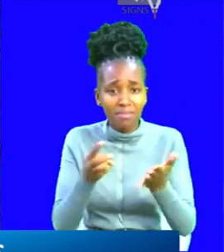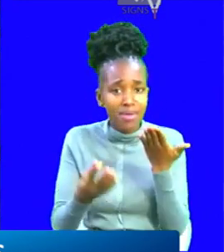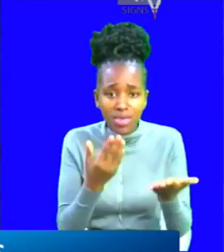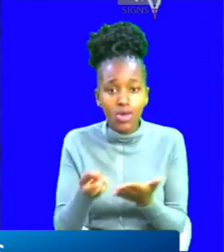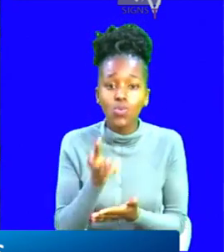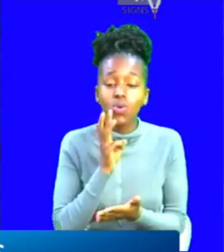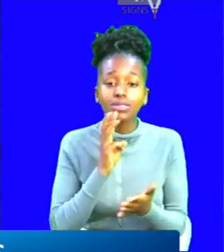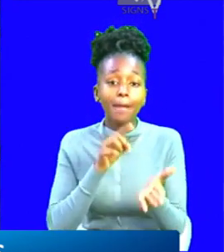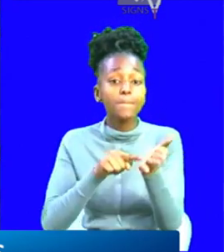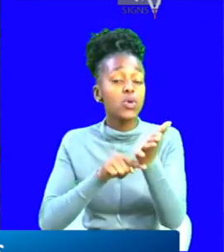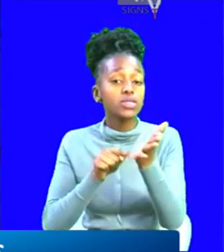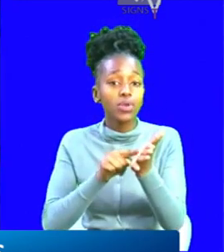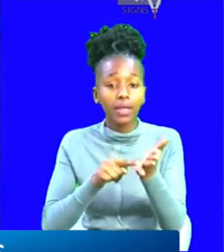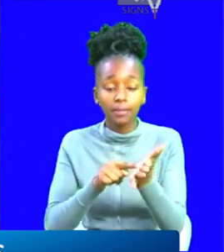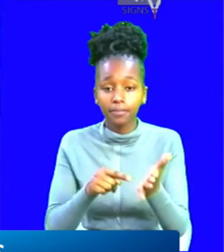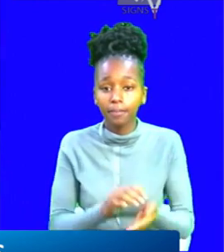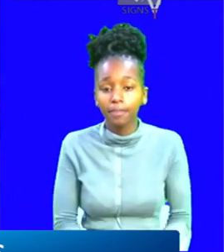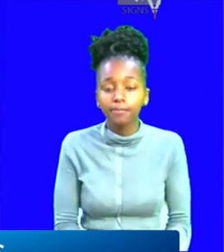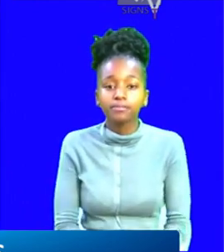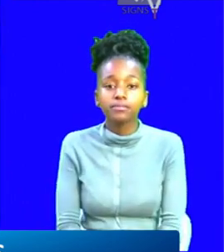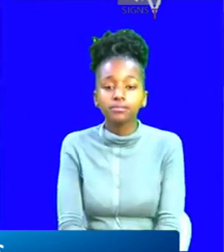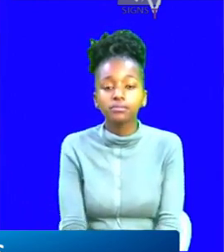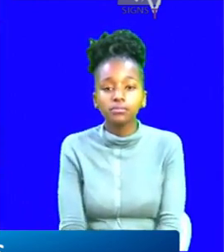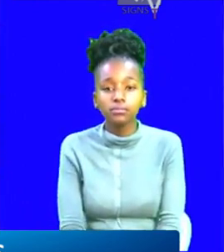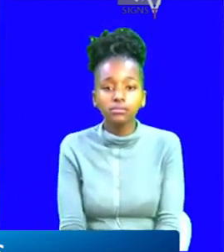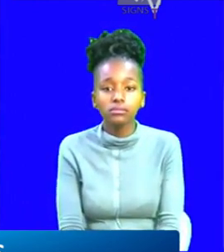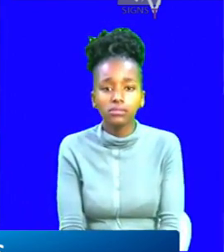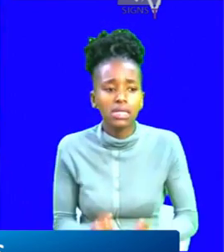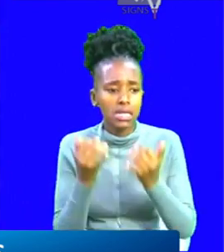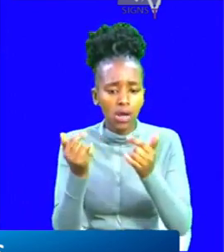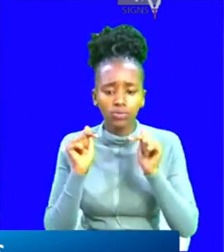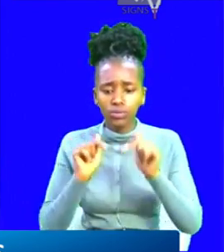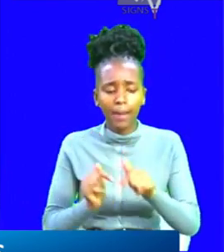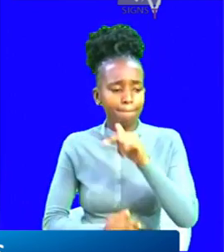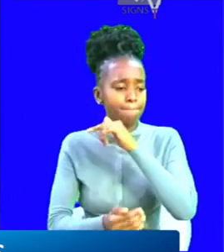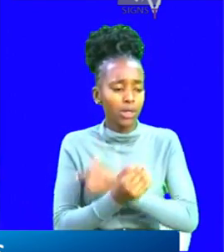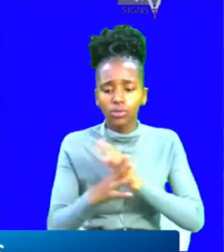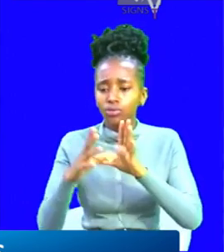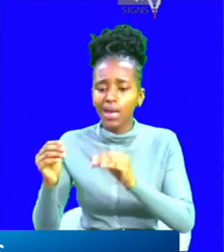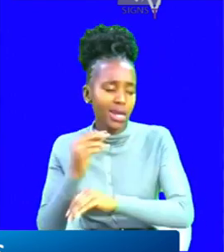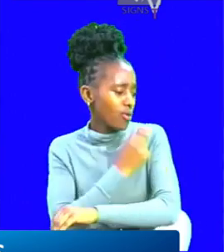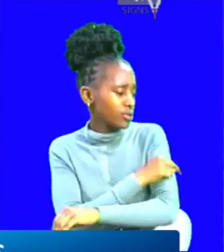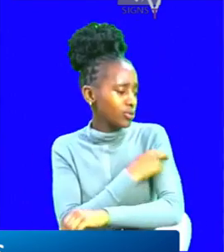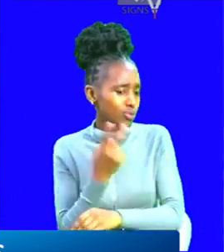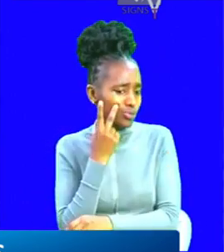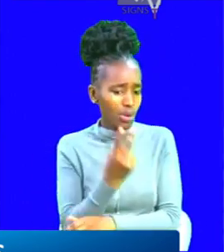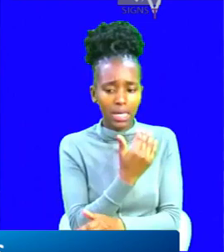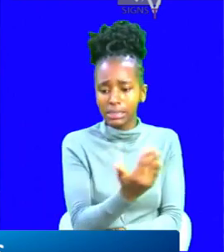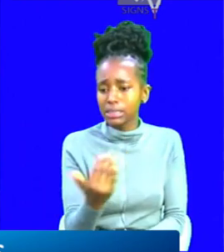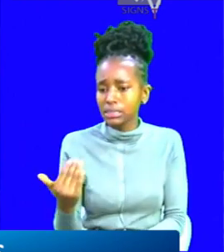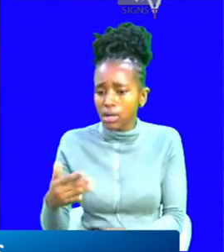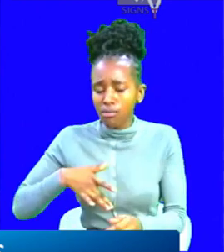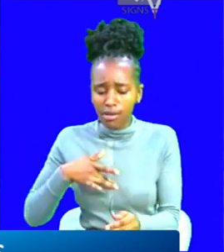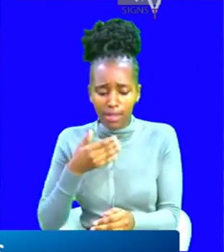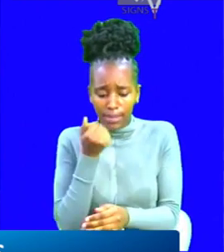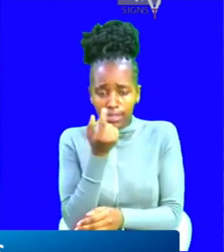poisoning. Kwa haya maneno tuyasikia sasa asubuhi, na tumekuja kwa hospitali, tumethibitisha watoto wamepata nafuu,